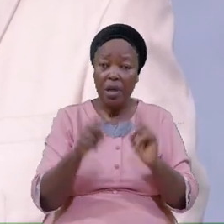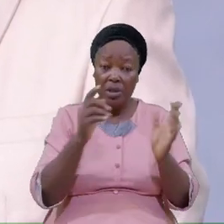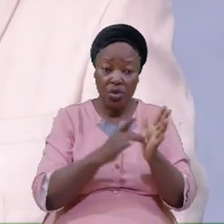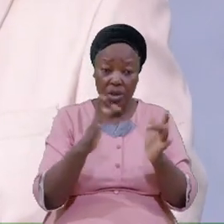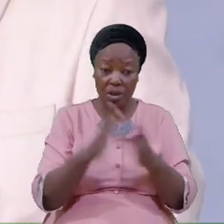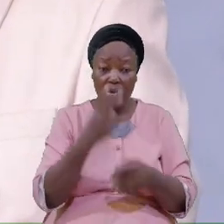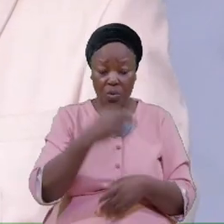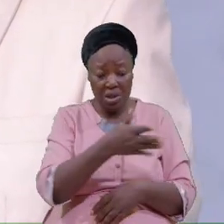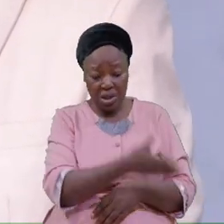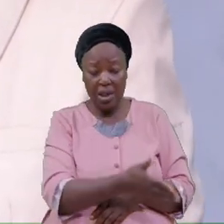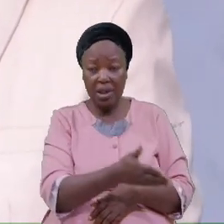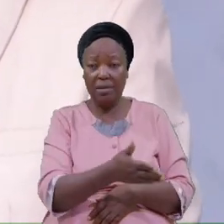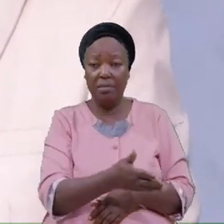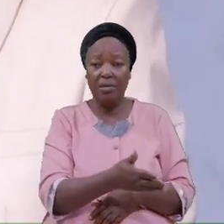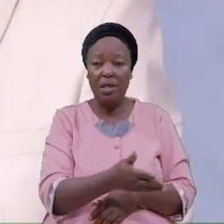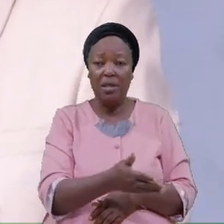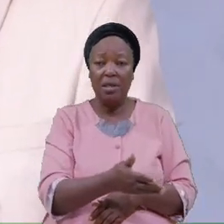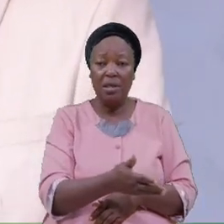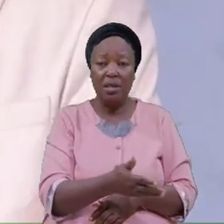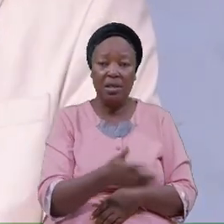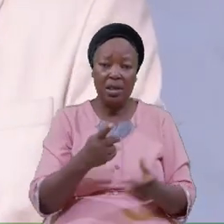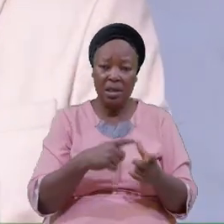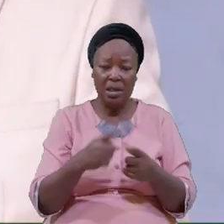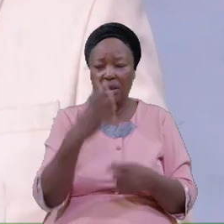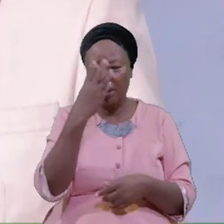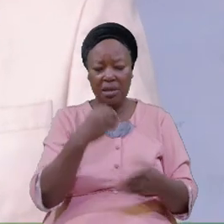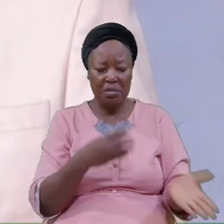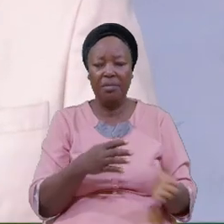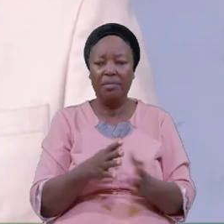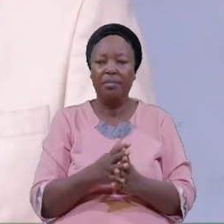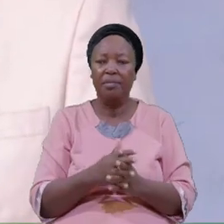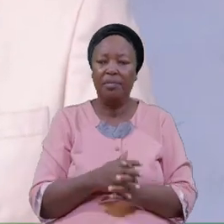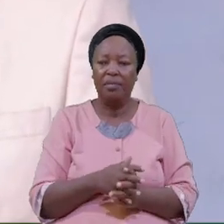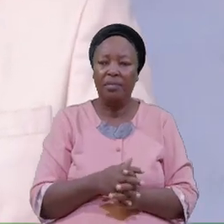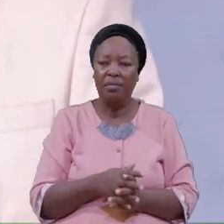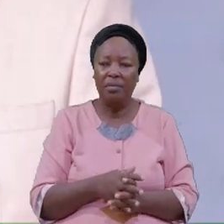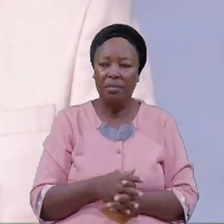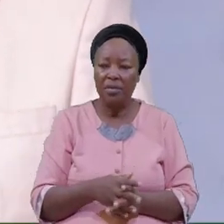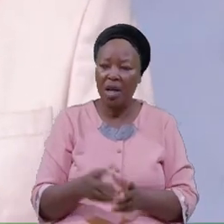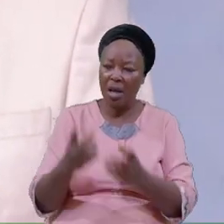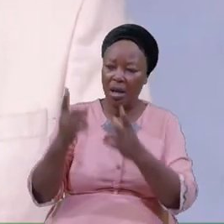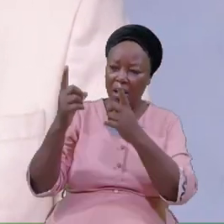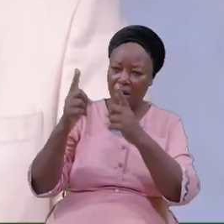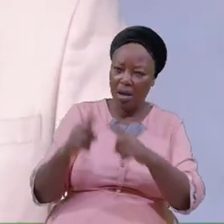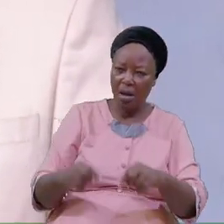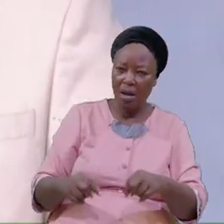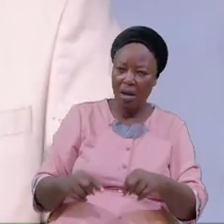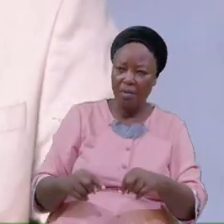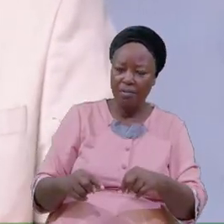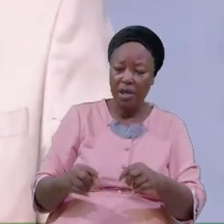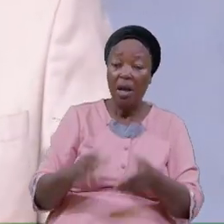there, he said on the pillow. Et Jésus était couché là. Calm. Calme. Quiet.